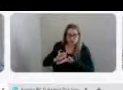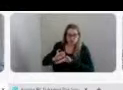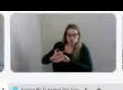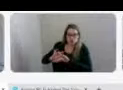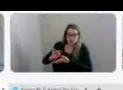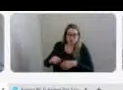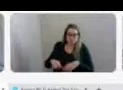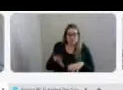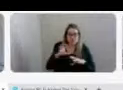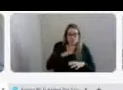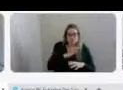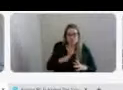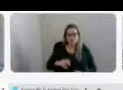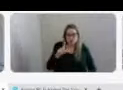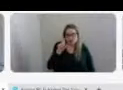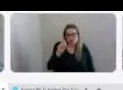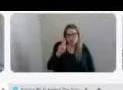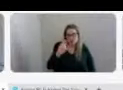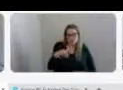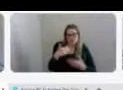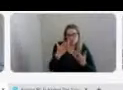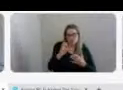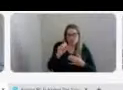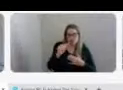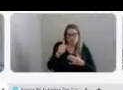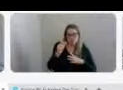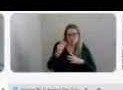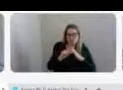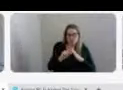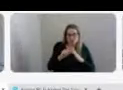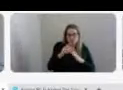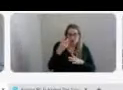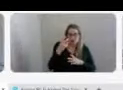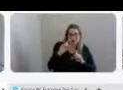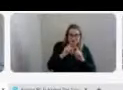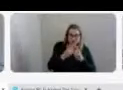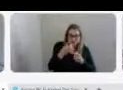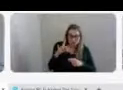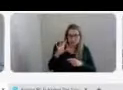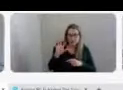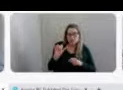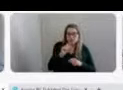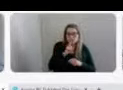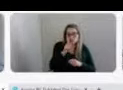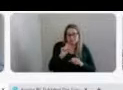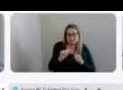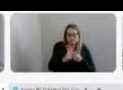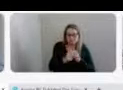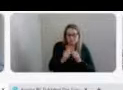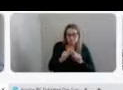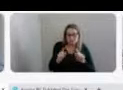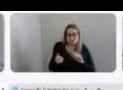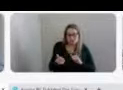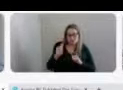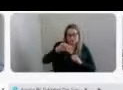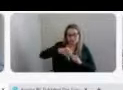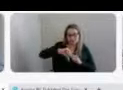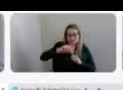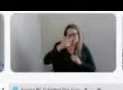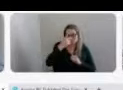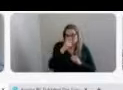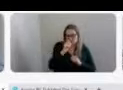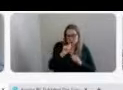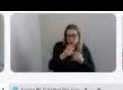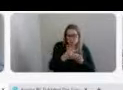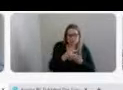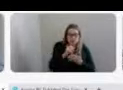commissioner lerner proposed an alternative version of district 17 that was highly competitive but it was rejected because it failed to